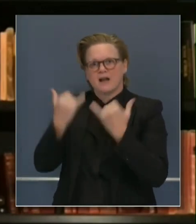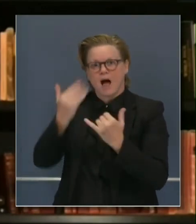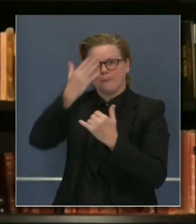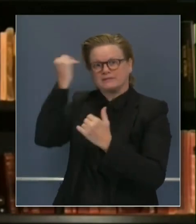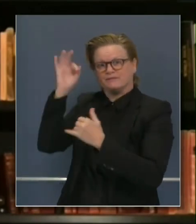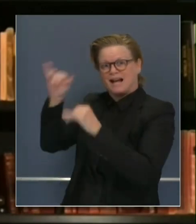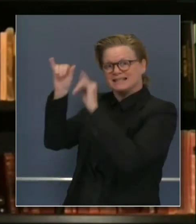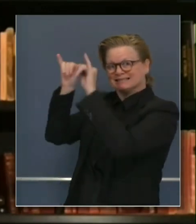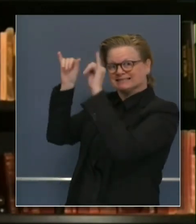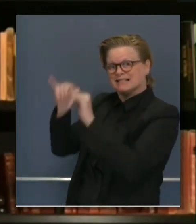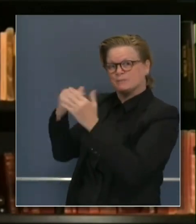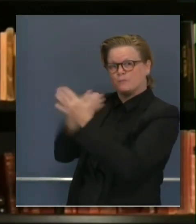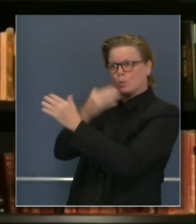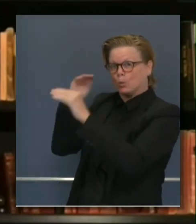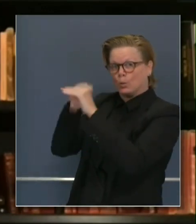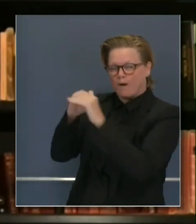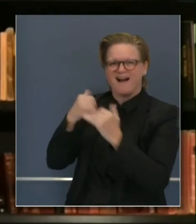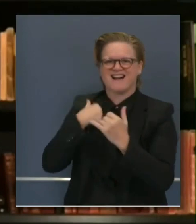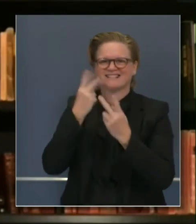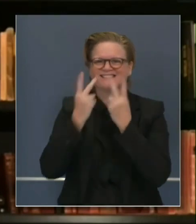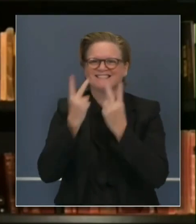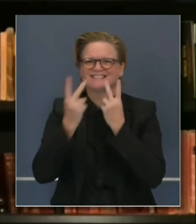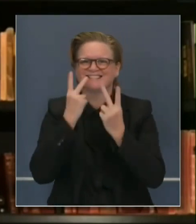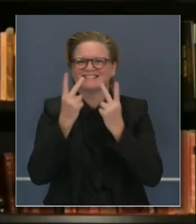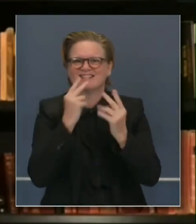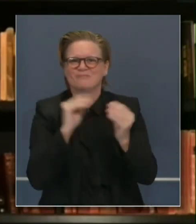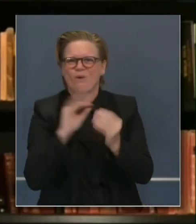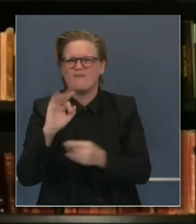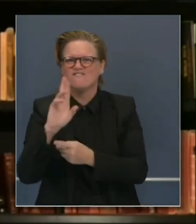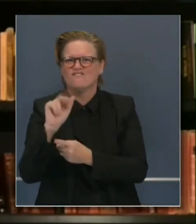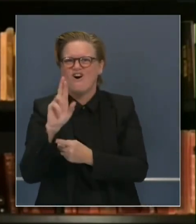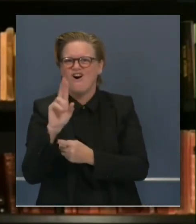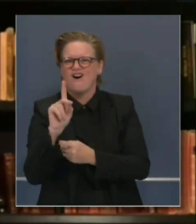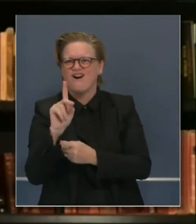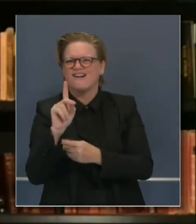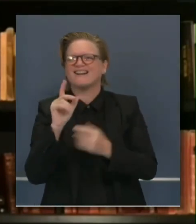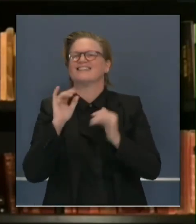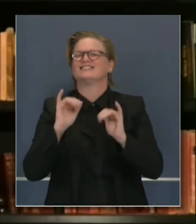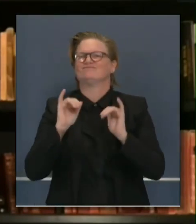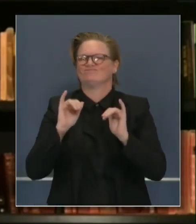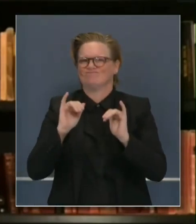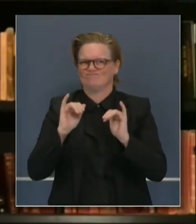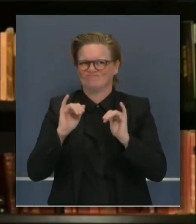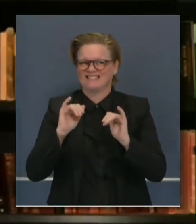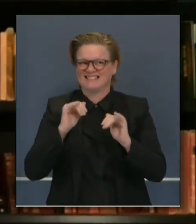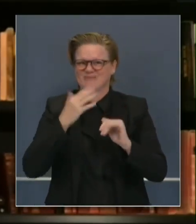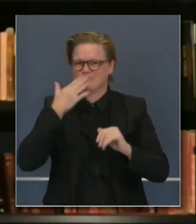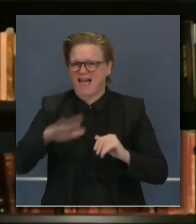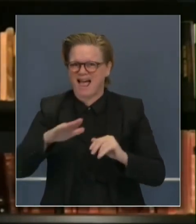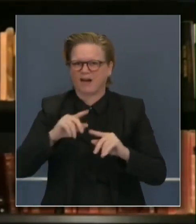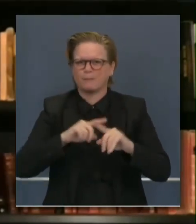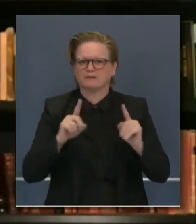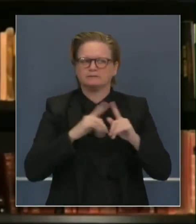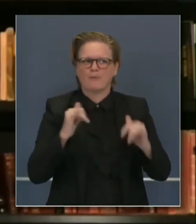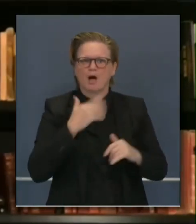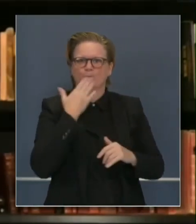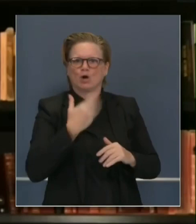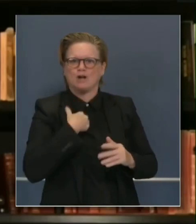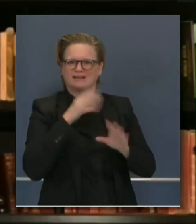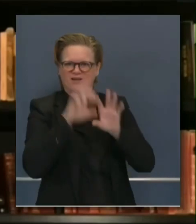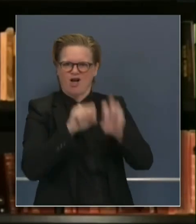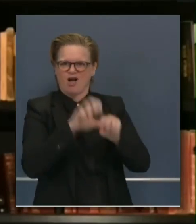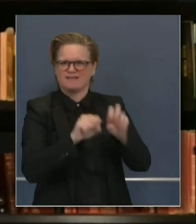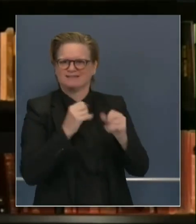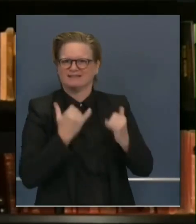of eligibility in that space. And that's the dialectic. And I think that goes to your question. People want things in a timely manner, but they also